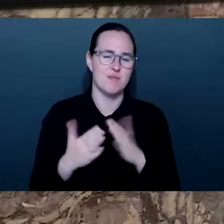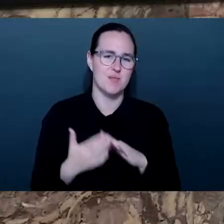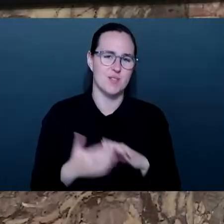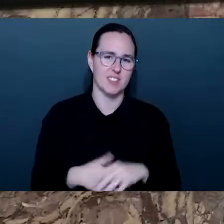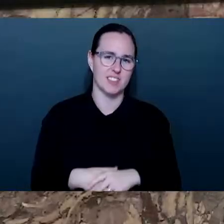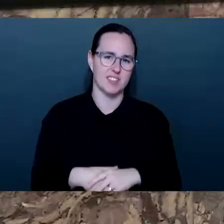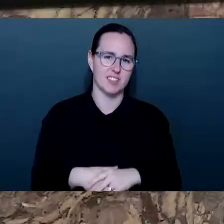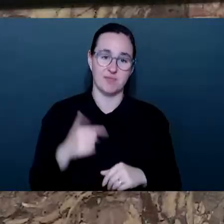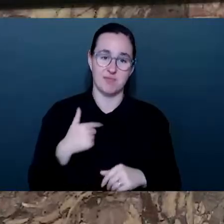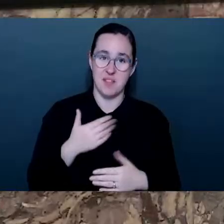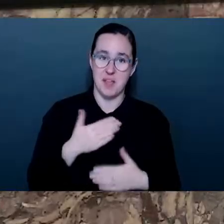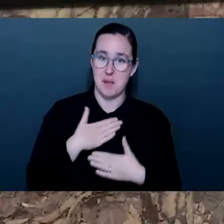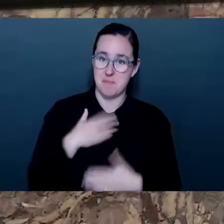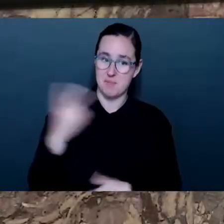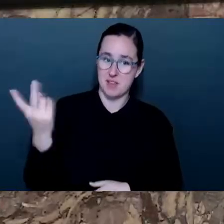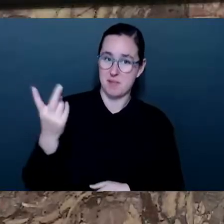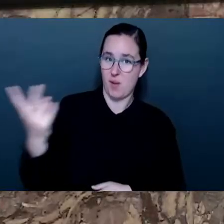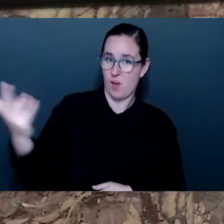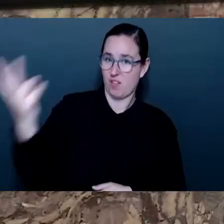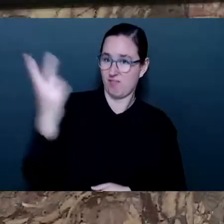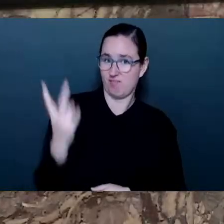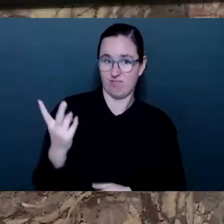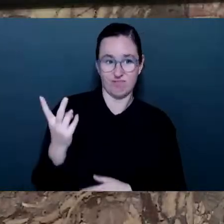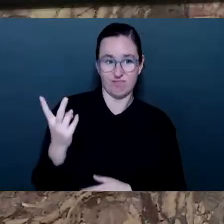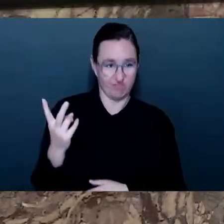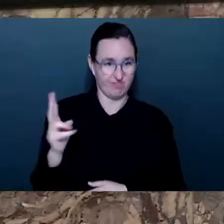them feel very welcome.